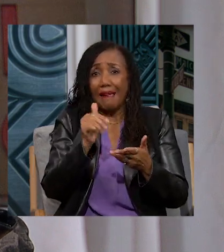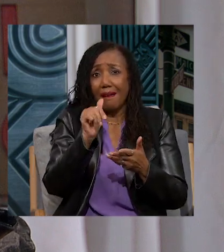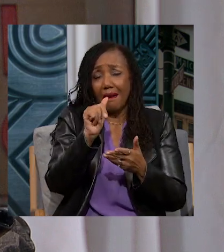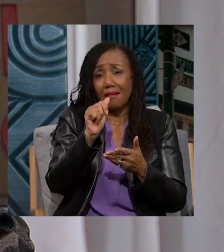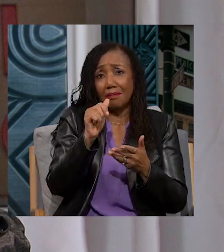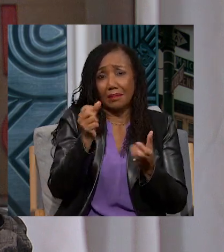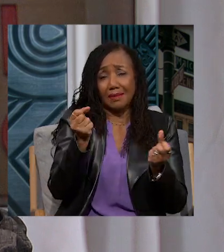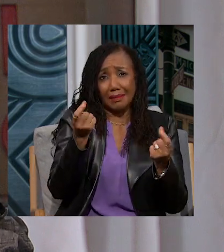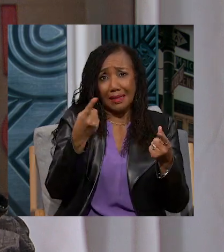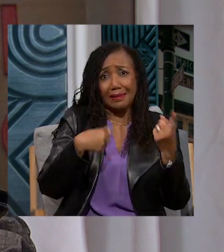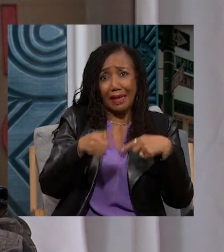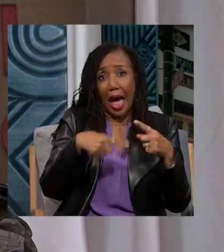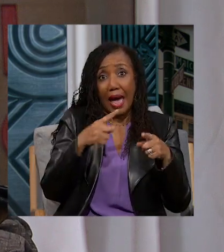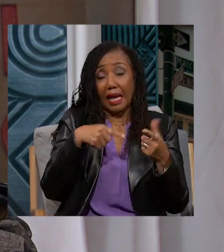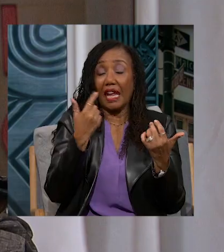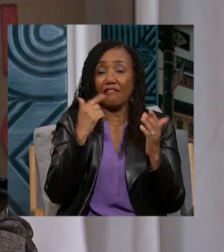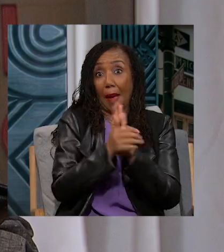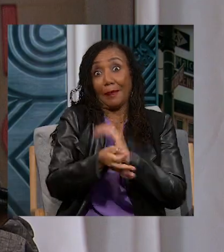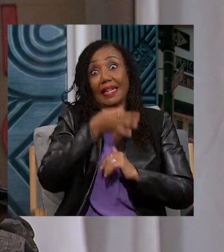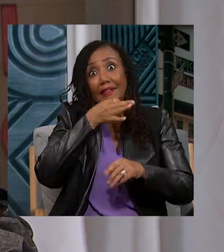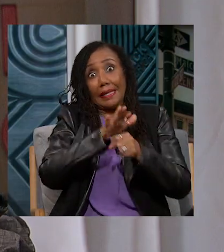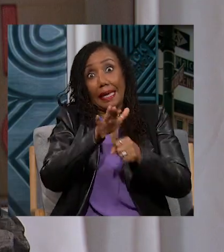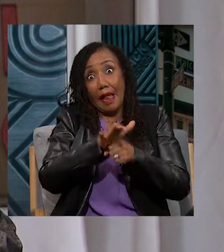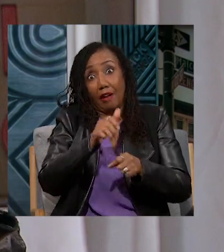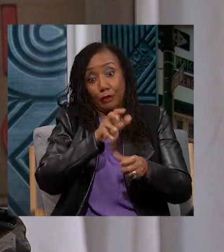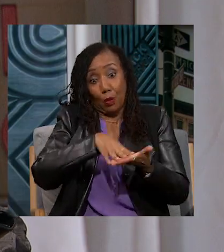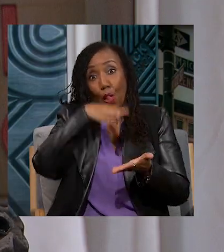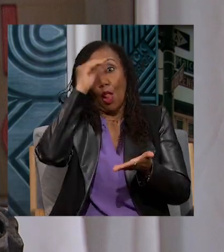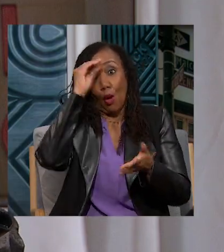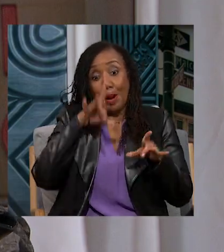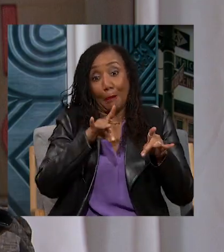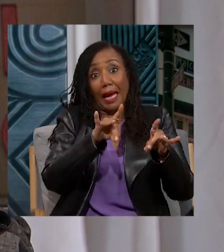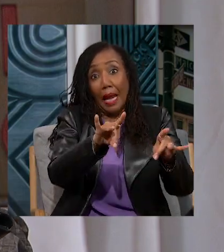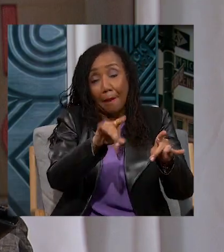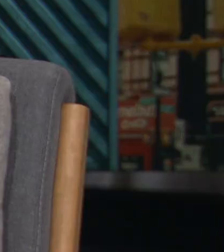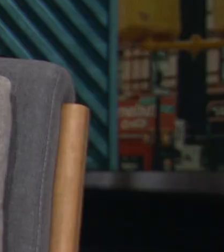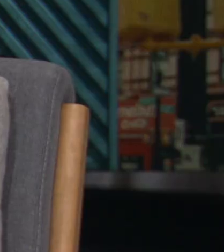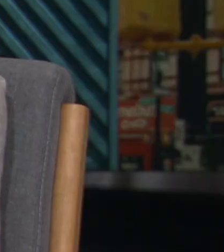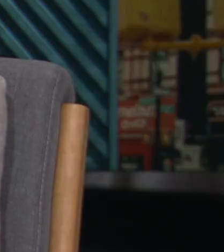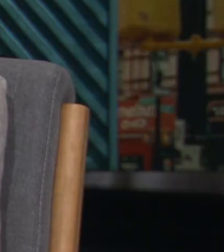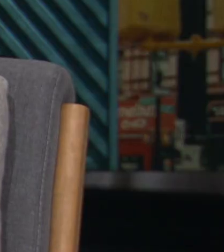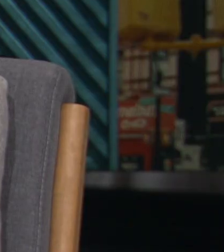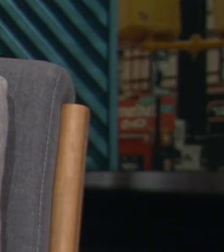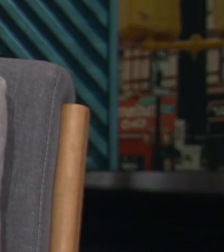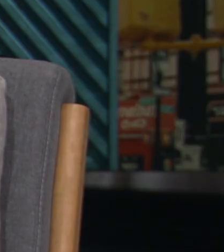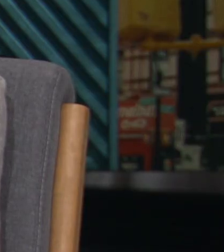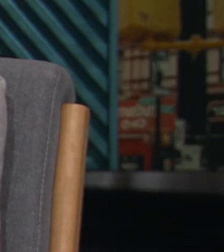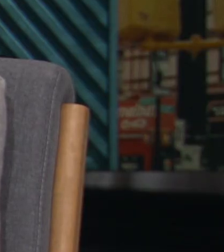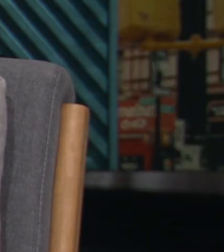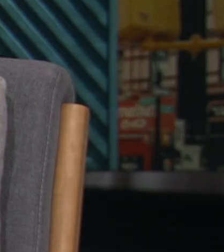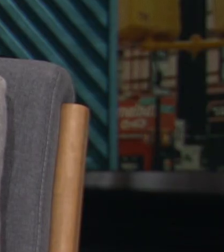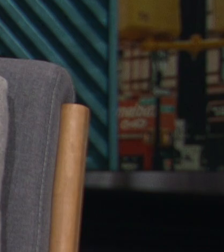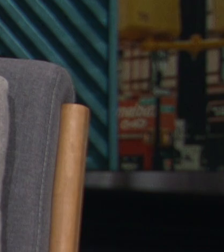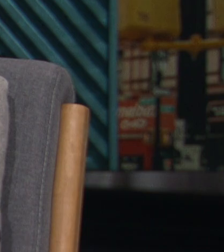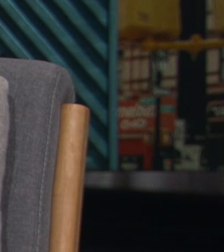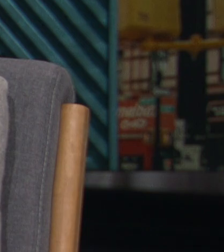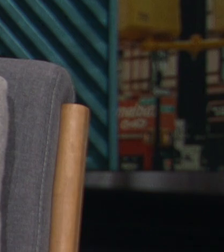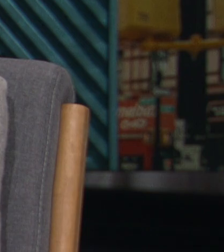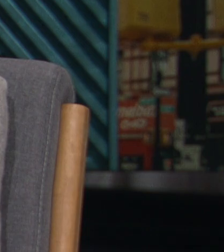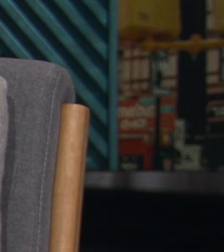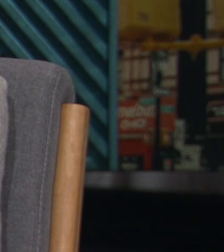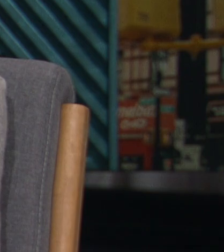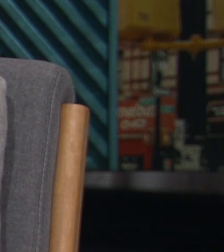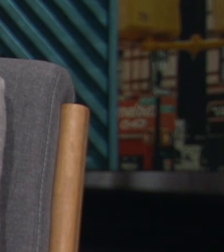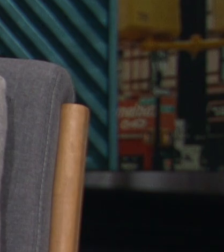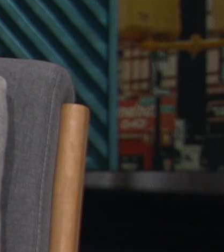language if I'm gifted enough to be able to learn it and to do it. Absolutely, yes. And so I'm really happy